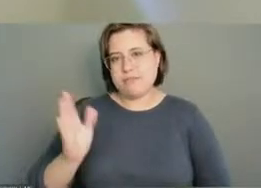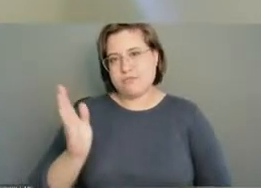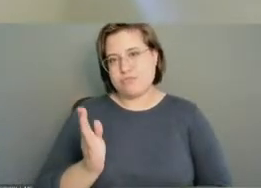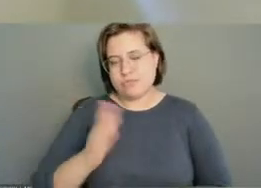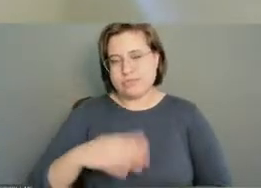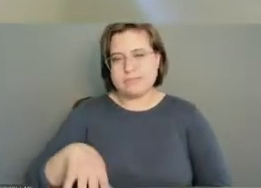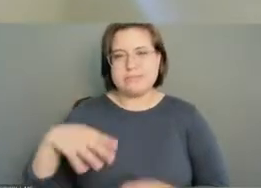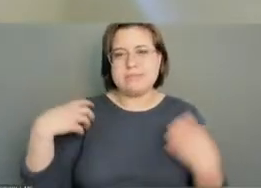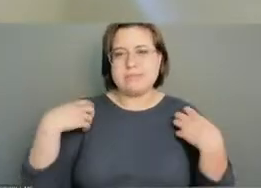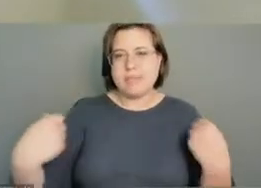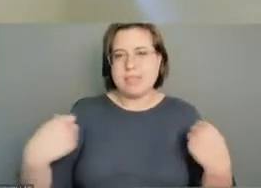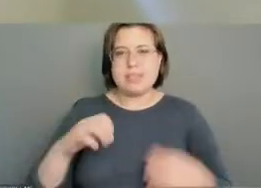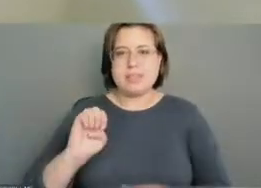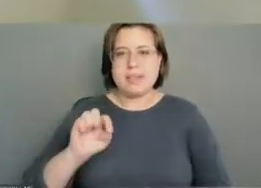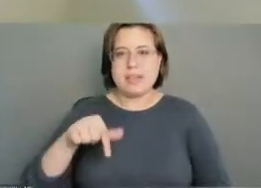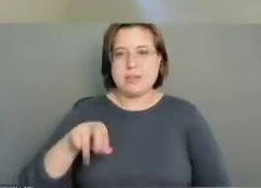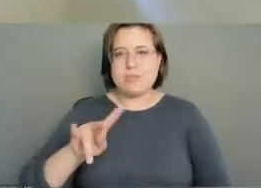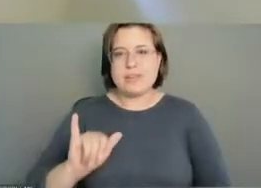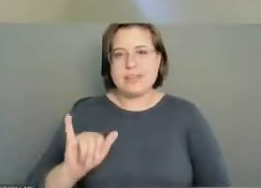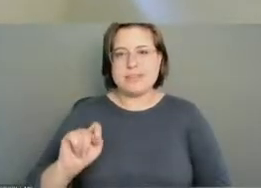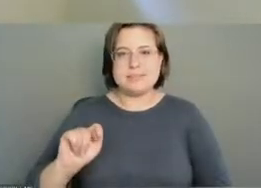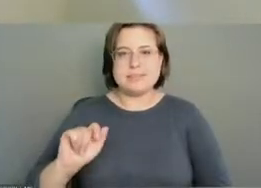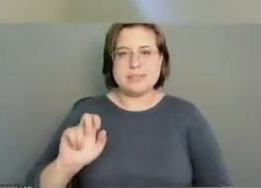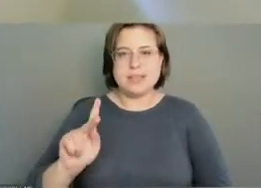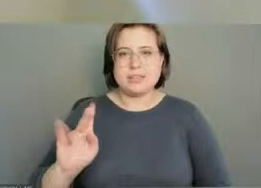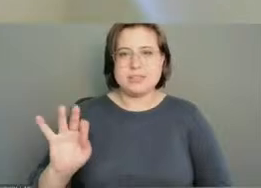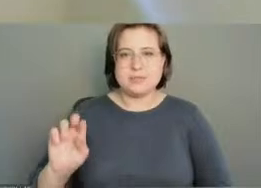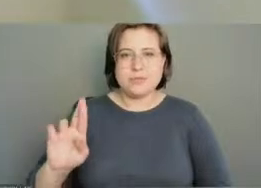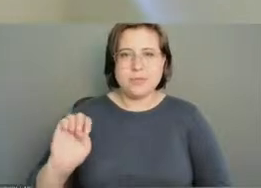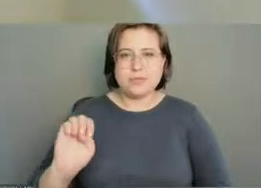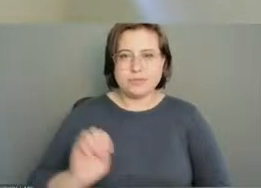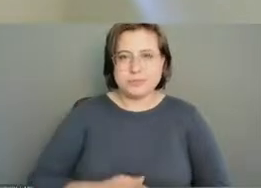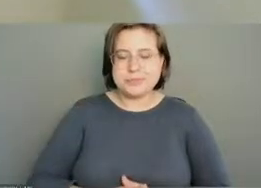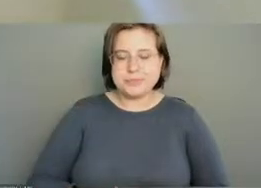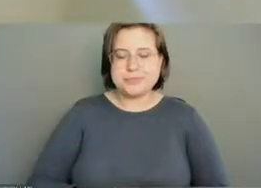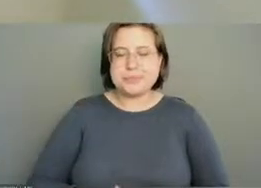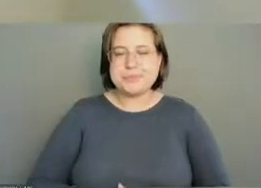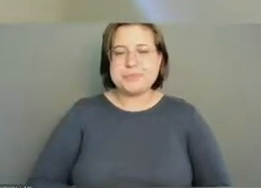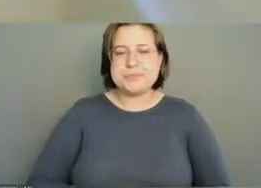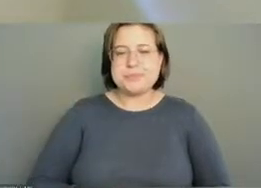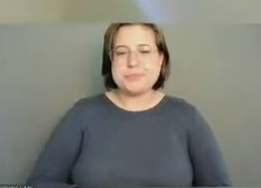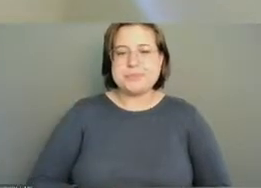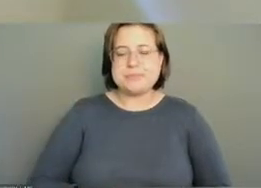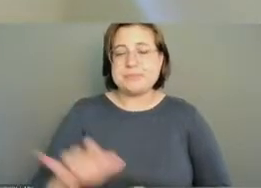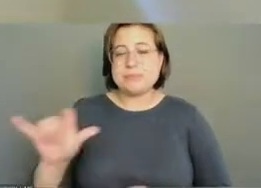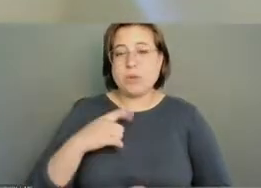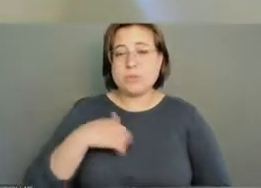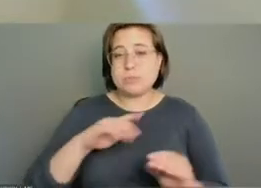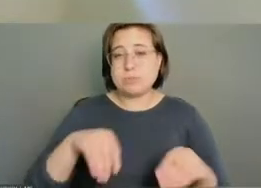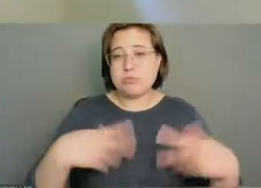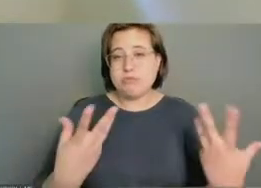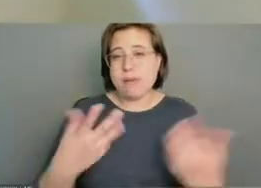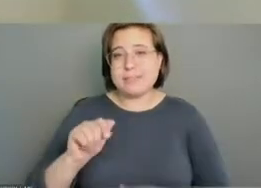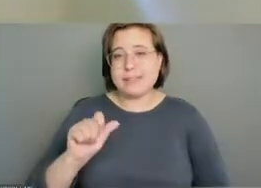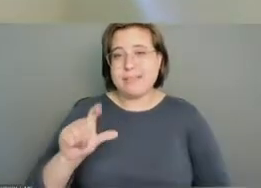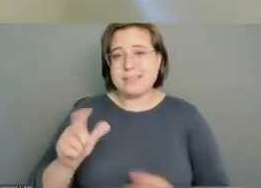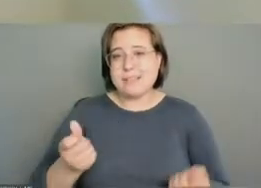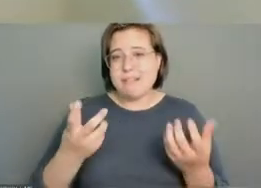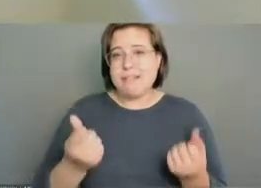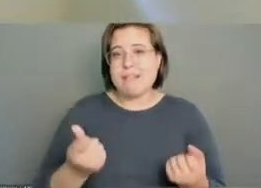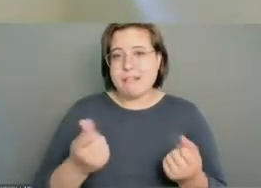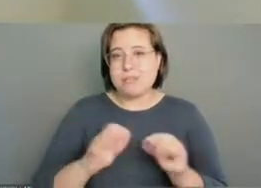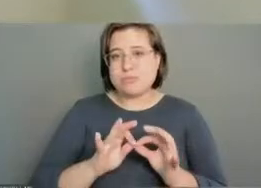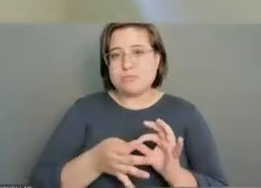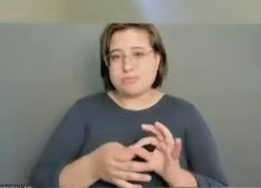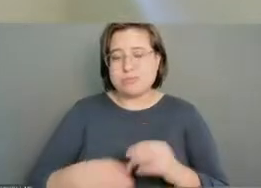minorityhealth.hhs.gov/Health Equity Task Force. We are providing American Sign Language interpretation for those with